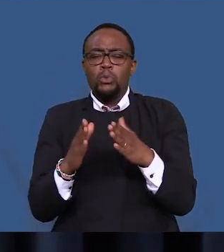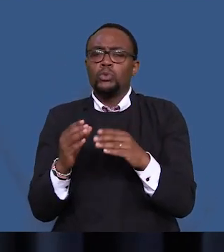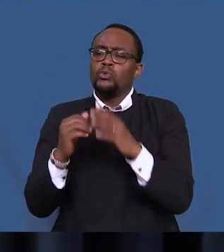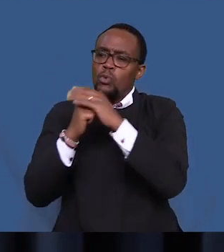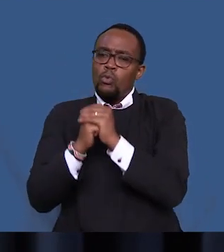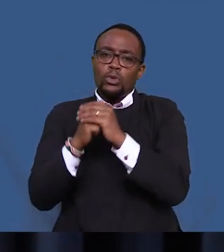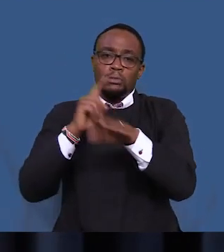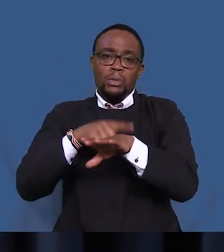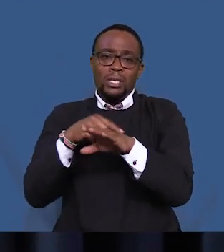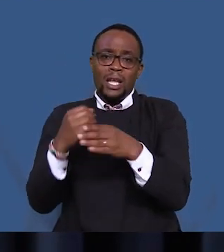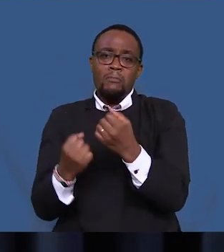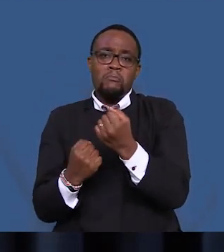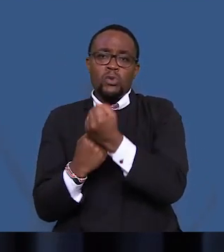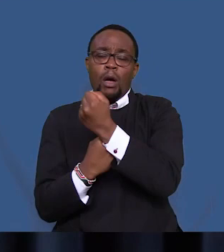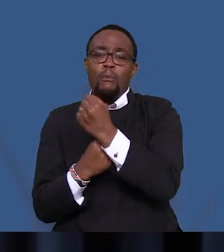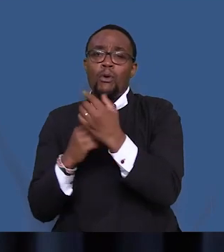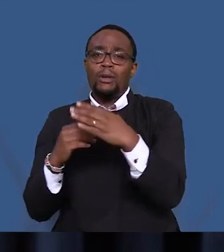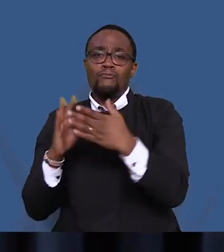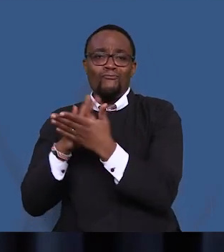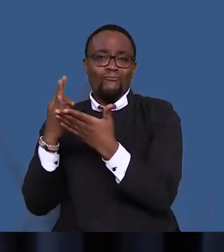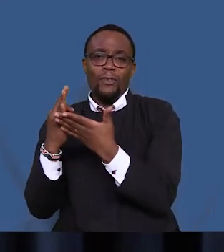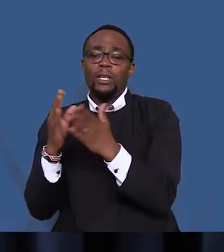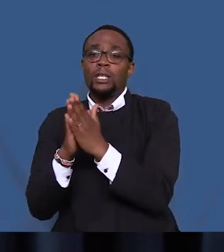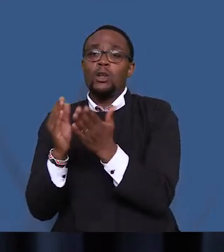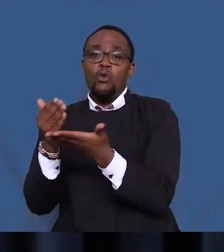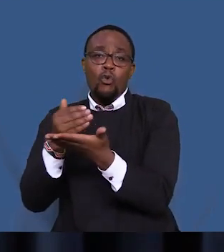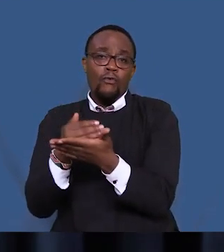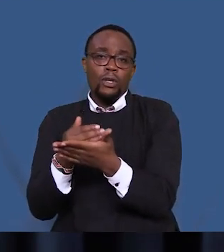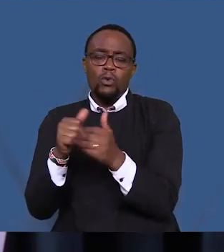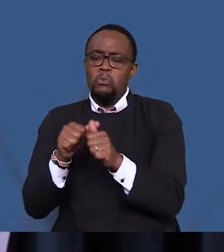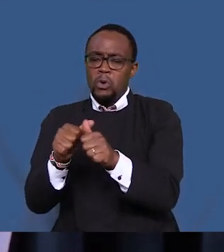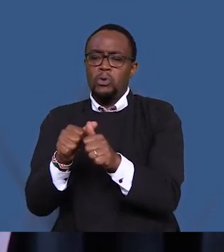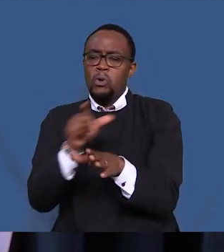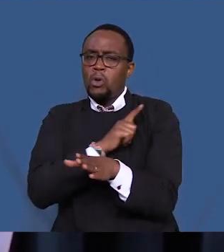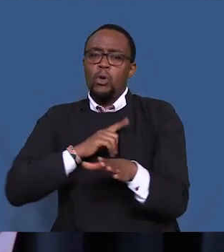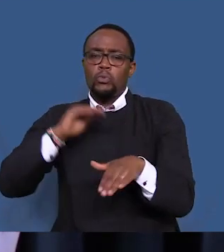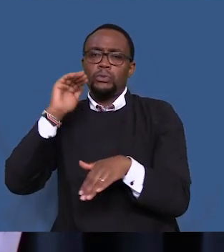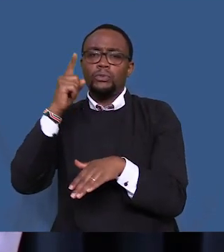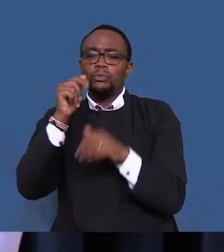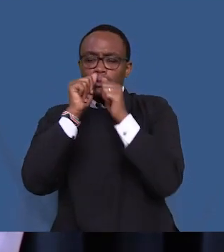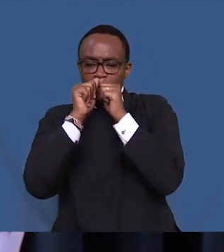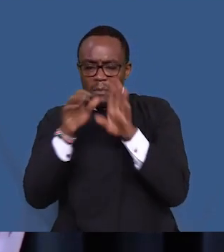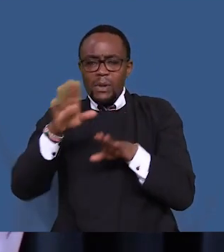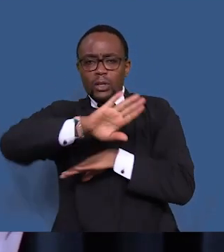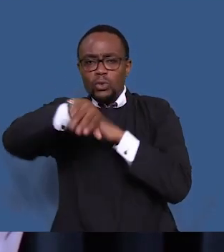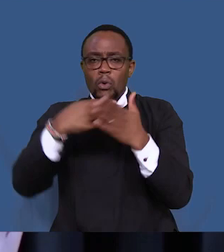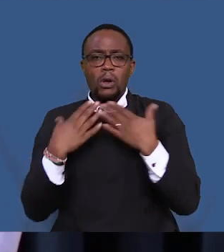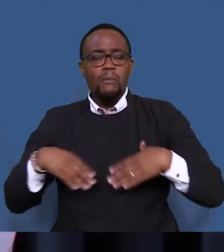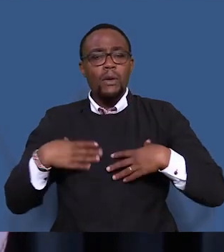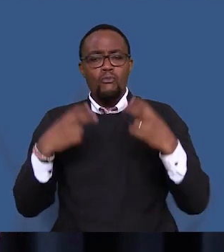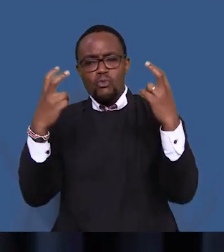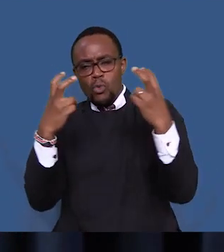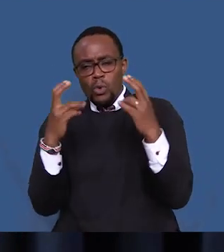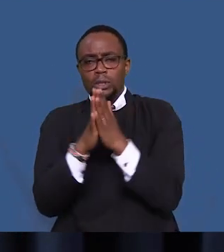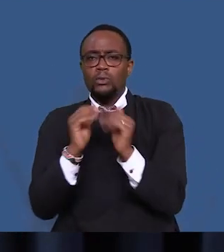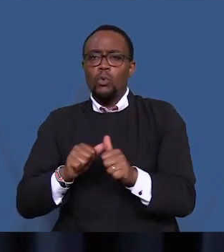with our gifts. And even as we continue in this noble course, may your blessings continue to be showered upon all our viewers, and may